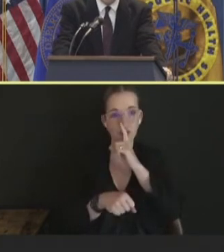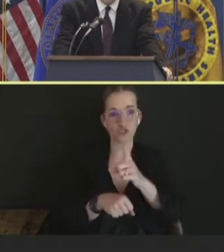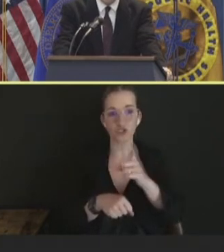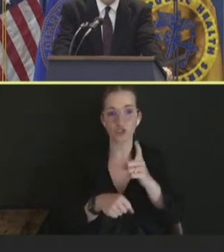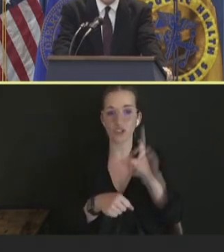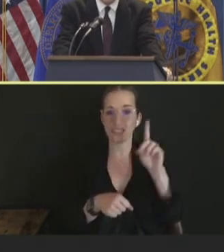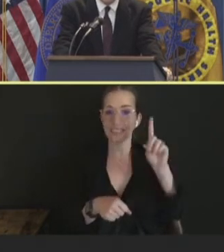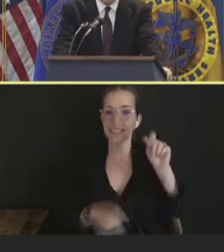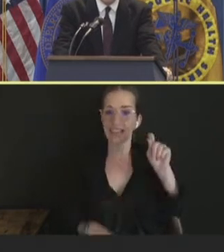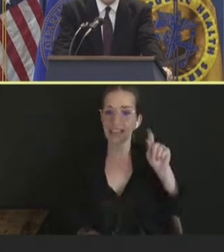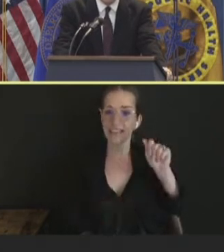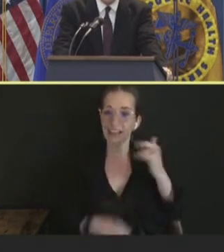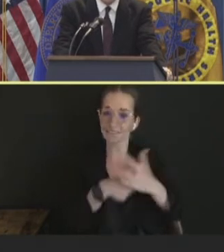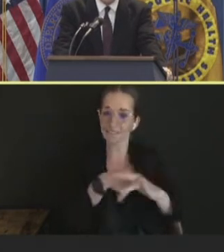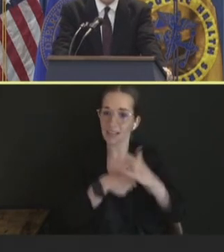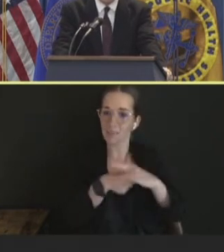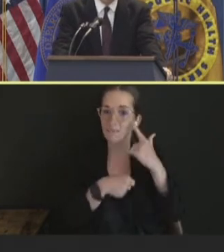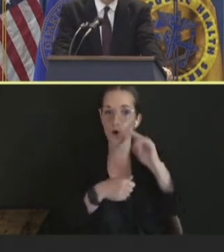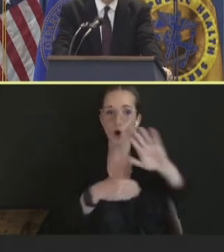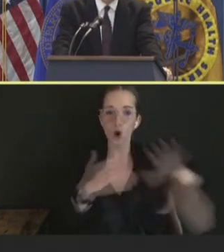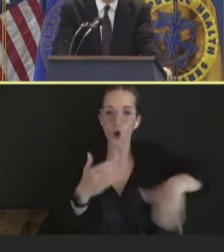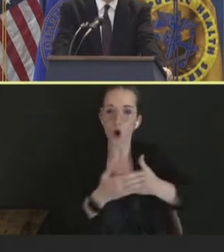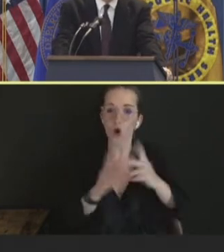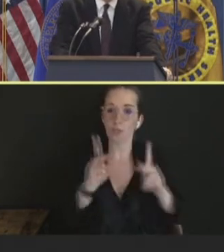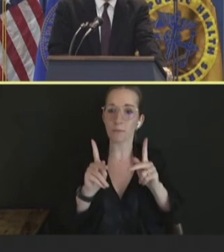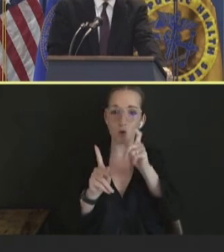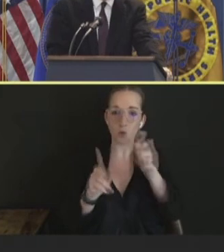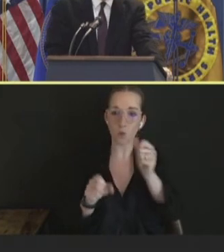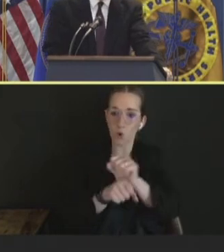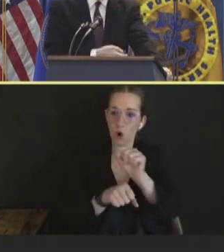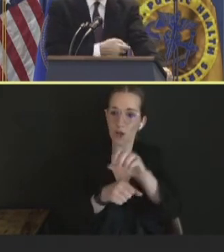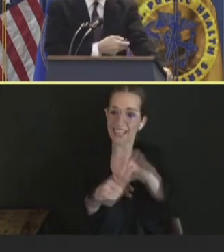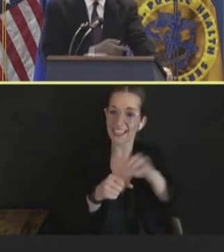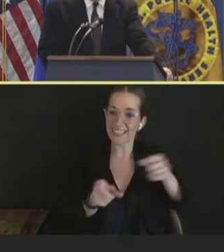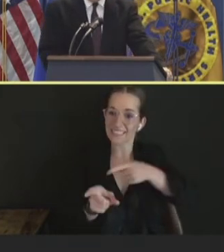in this arena to be able to use and build upon.